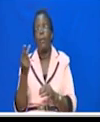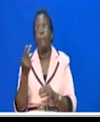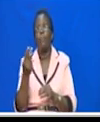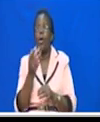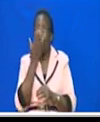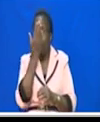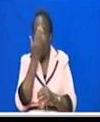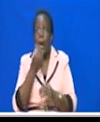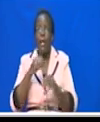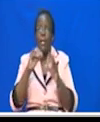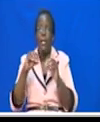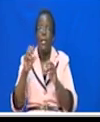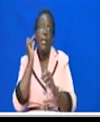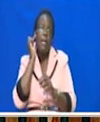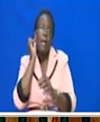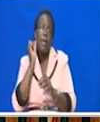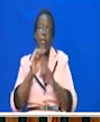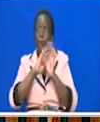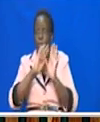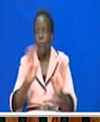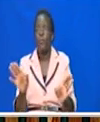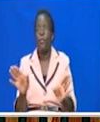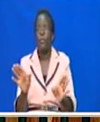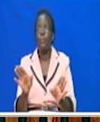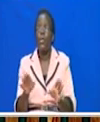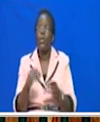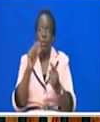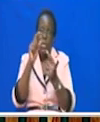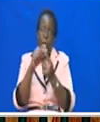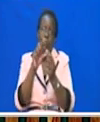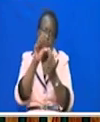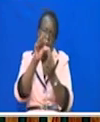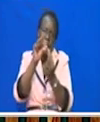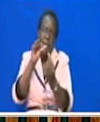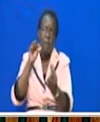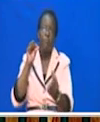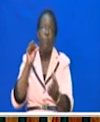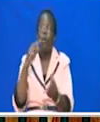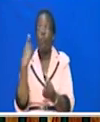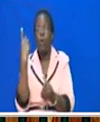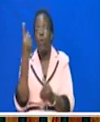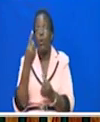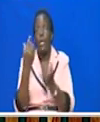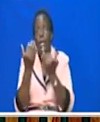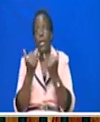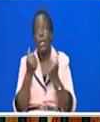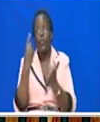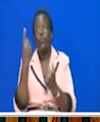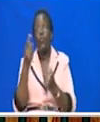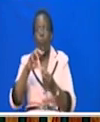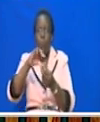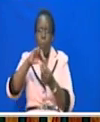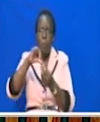did the Nandi resist. So in terms of identifying, we only need you to